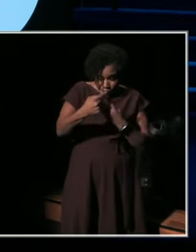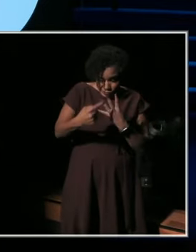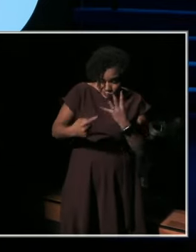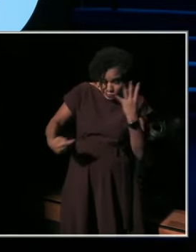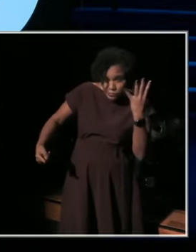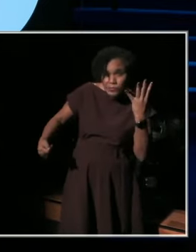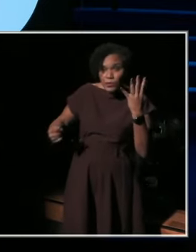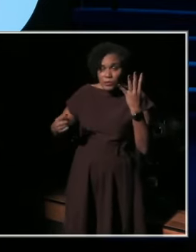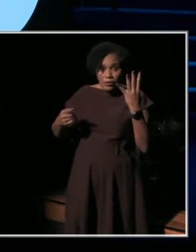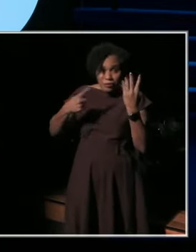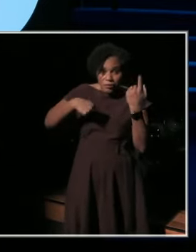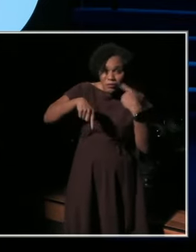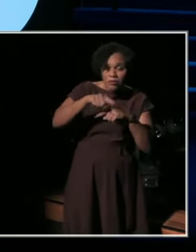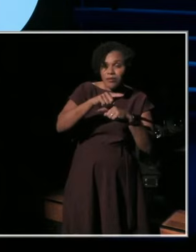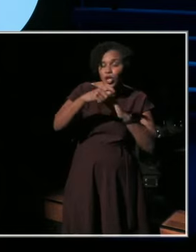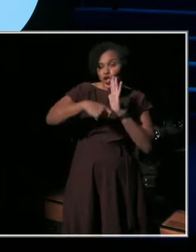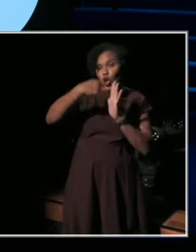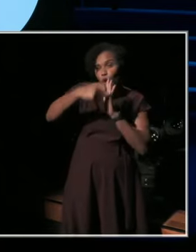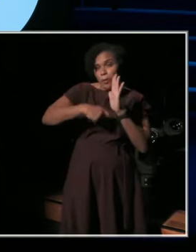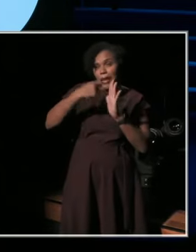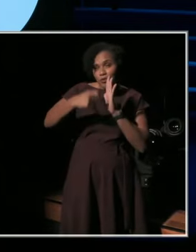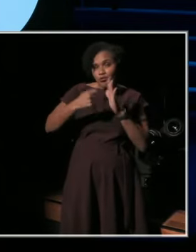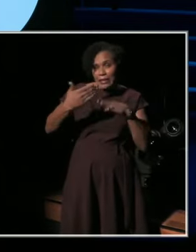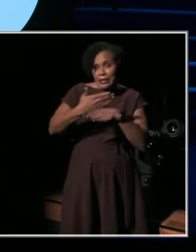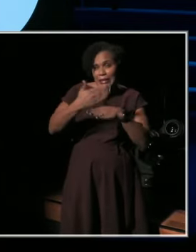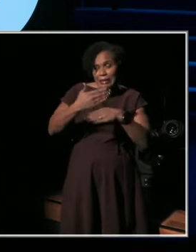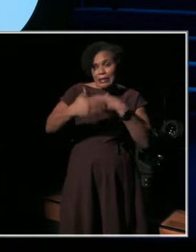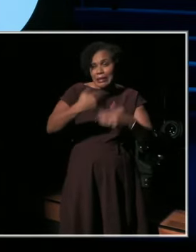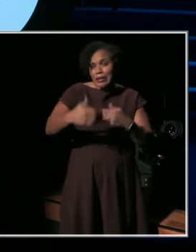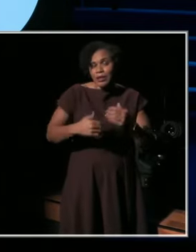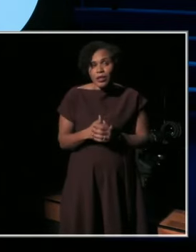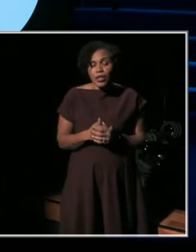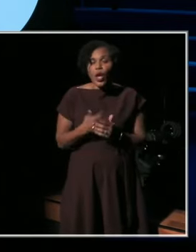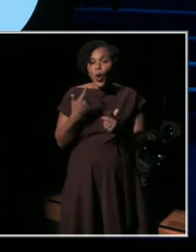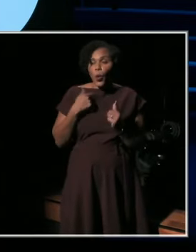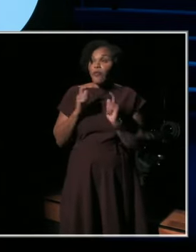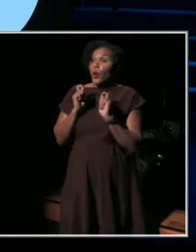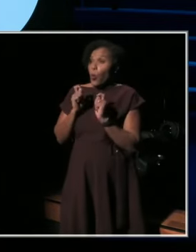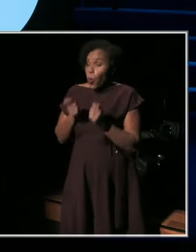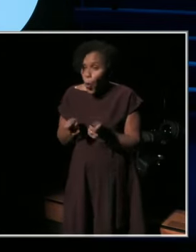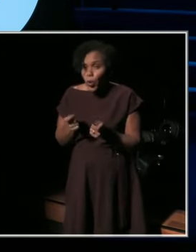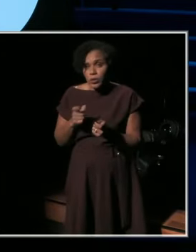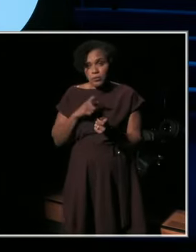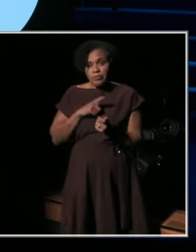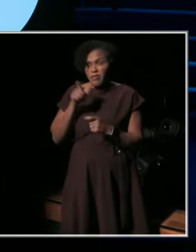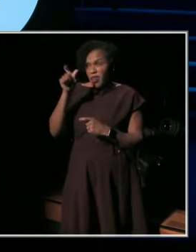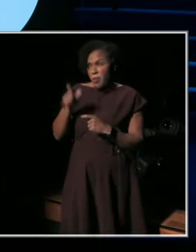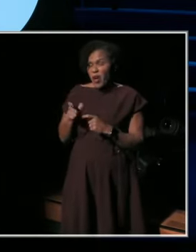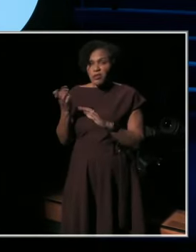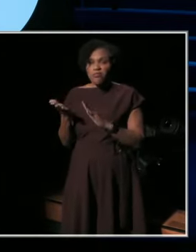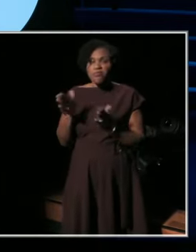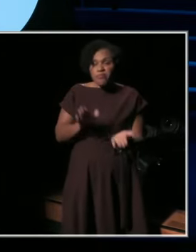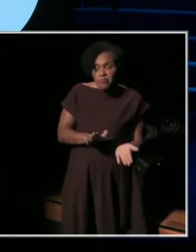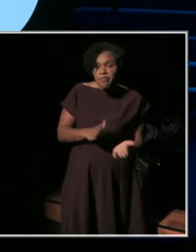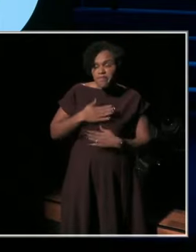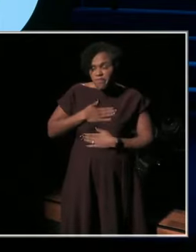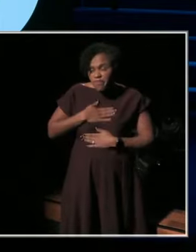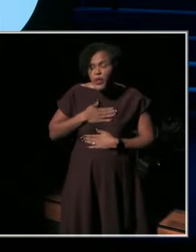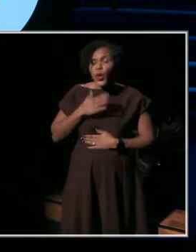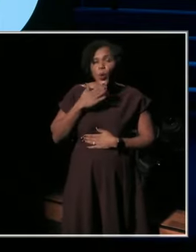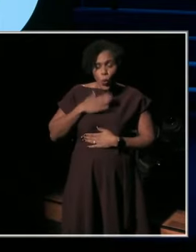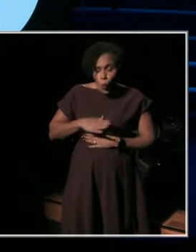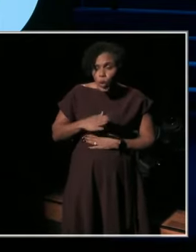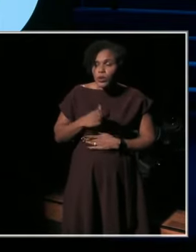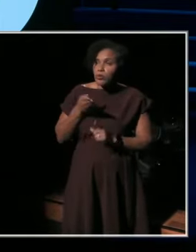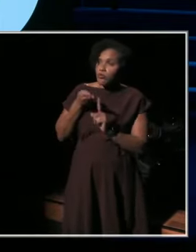field. For the first time, we have awarded this posthumously because we wanted to recognize that exceptional and